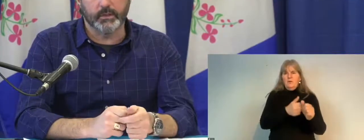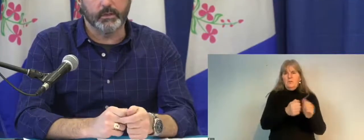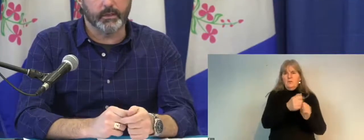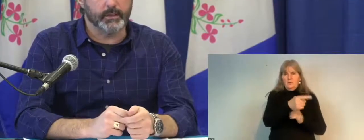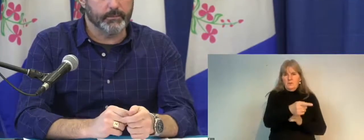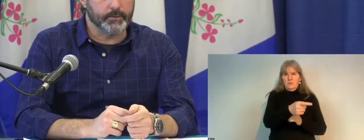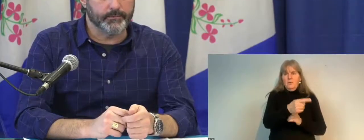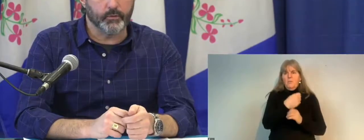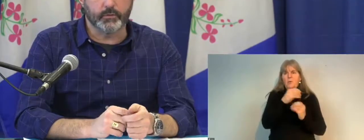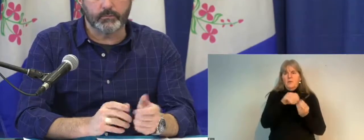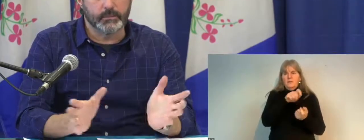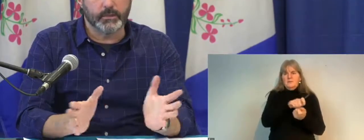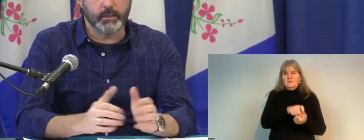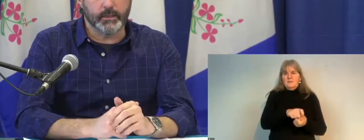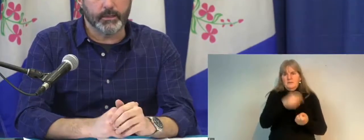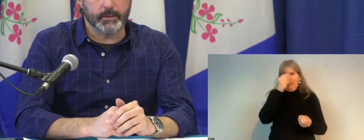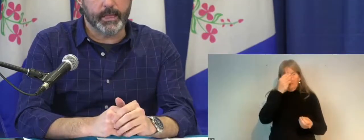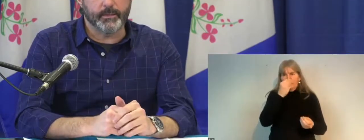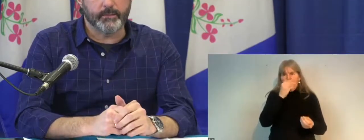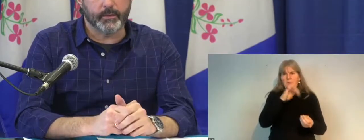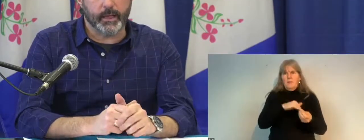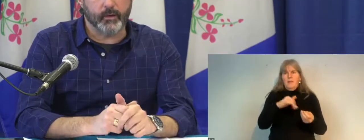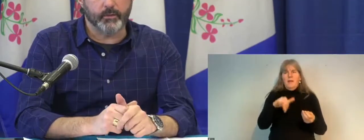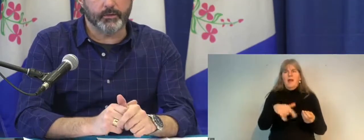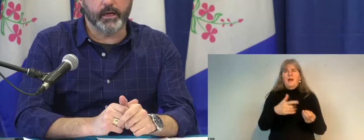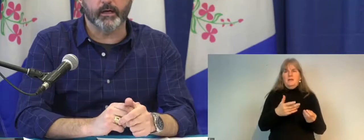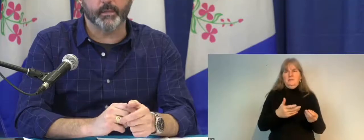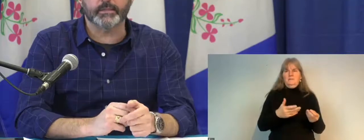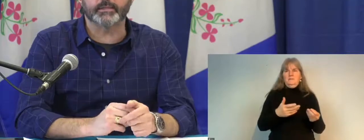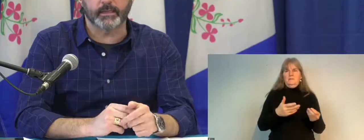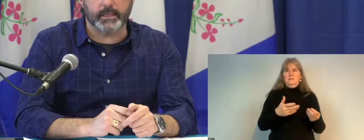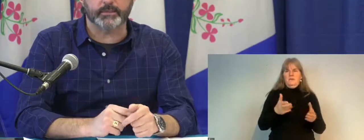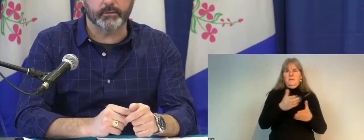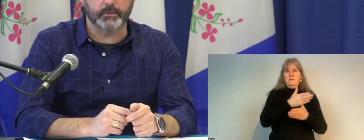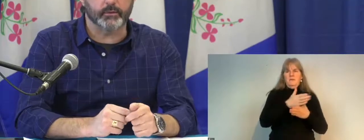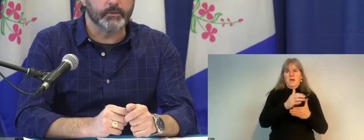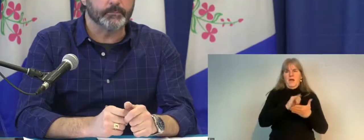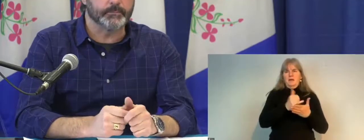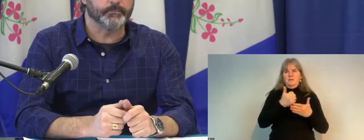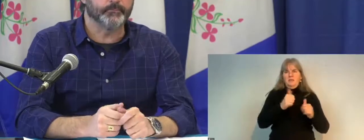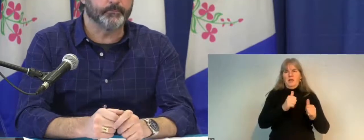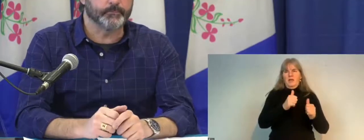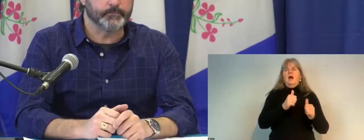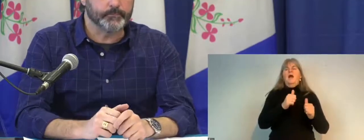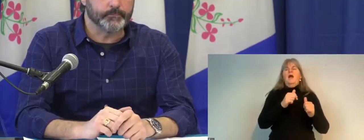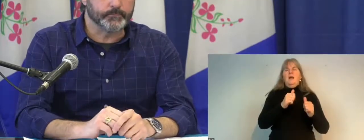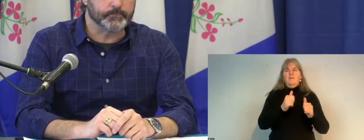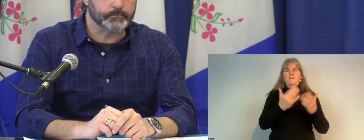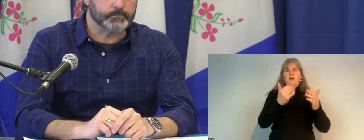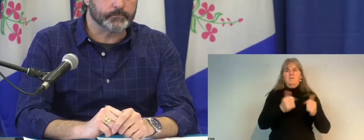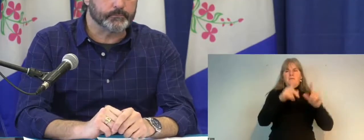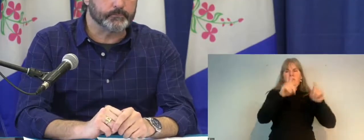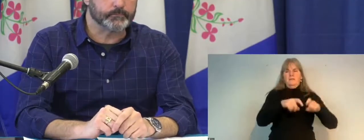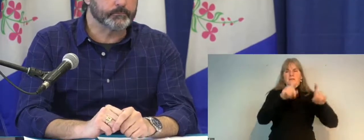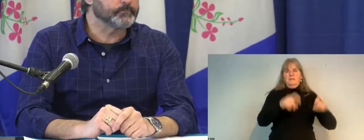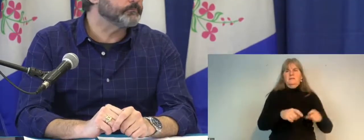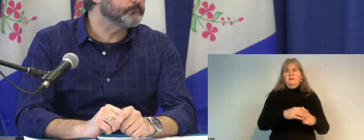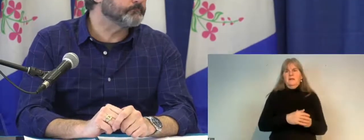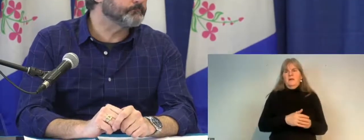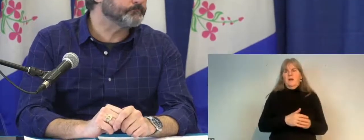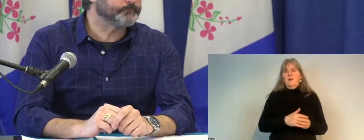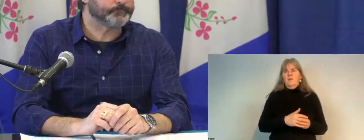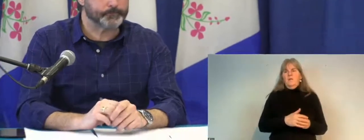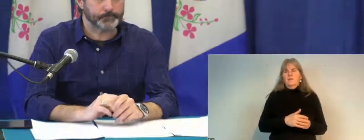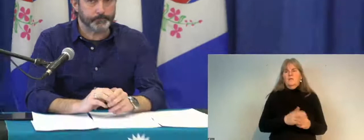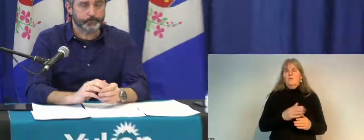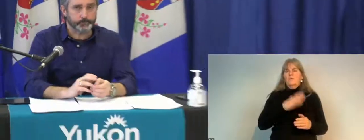about the full gamut about how we're trying our best to get testing out the door. And in terms of what